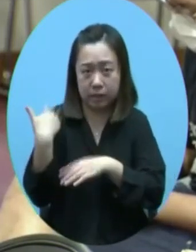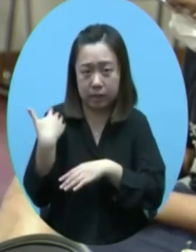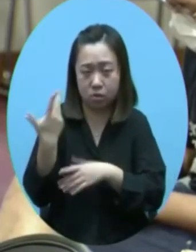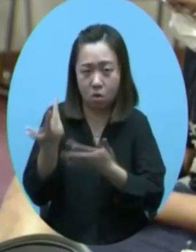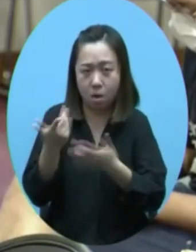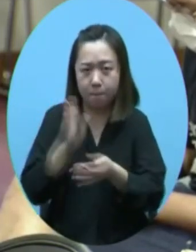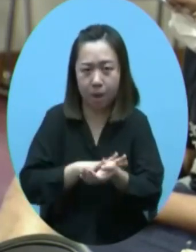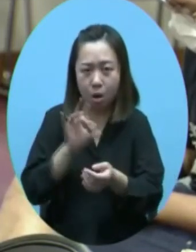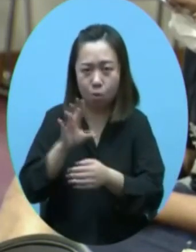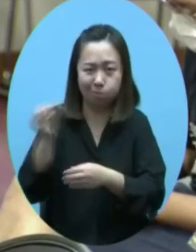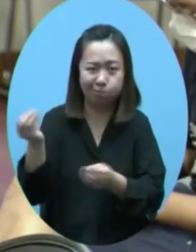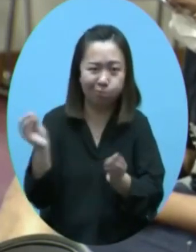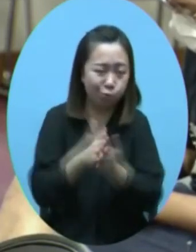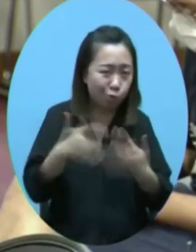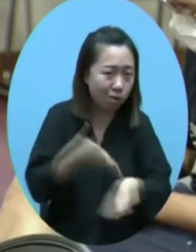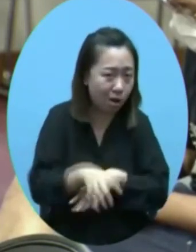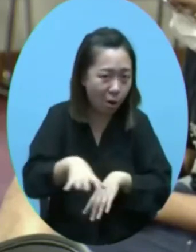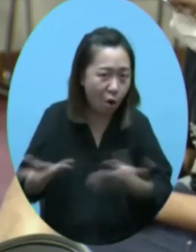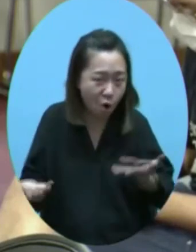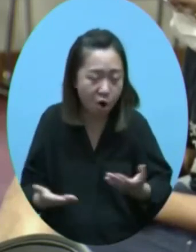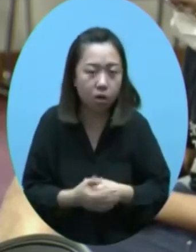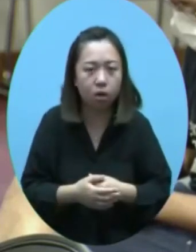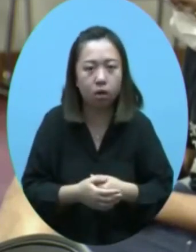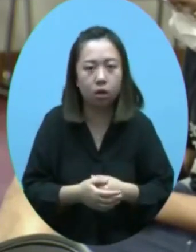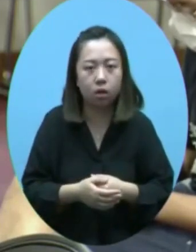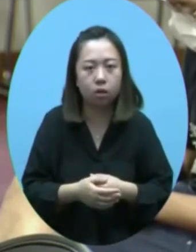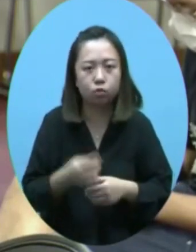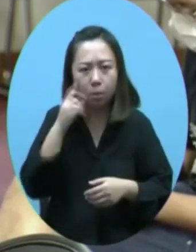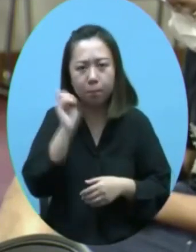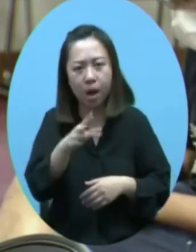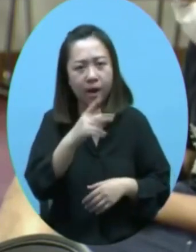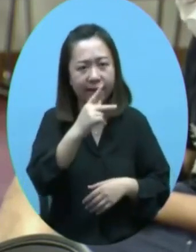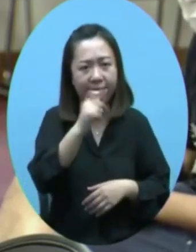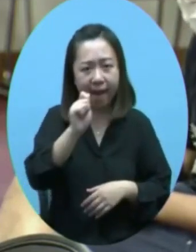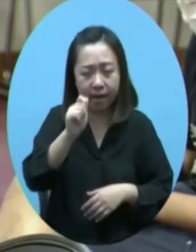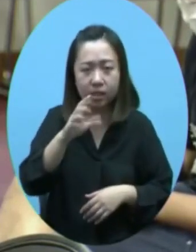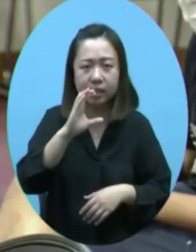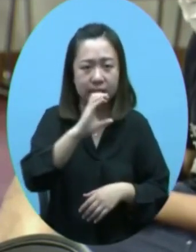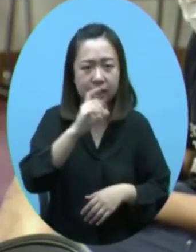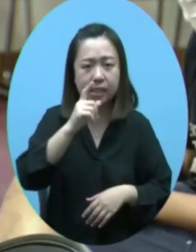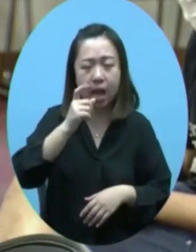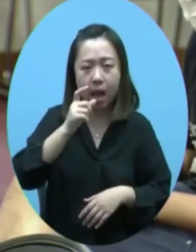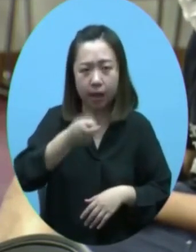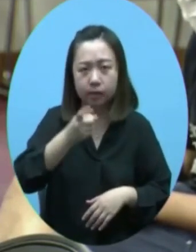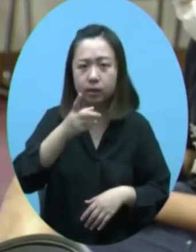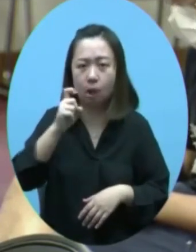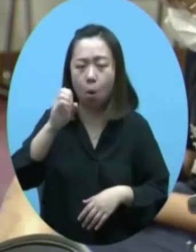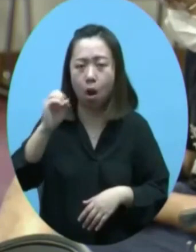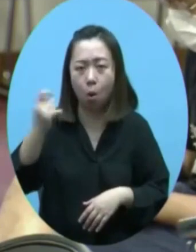and is it possible that they have brought the virus to the community? For those